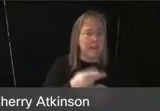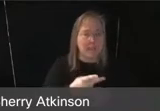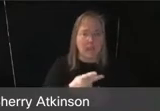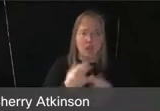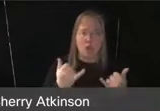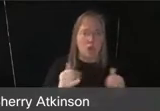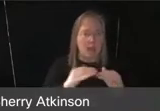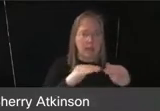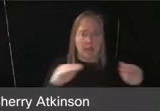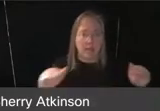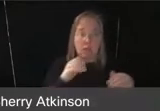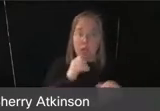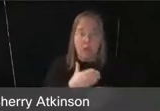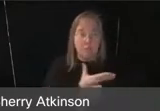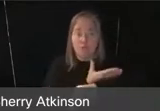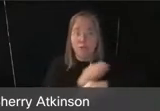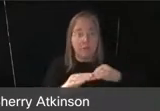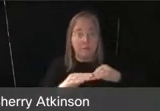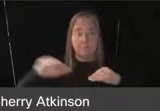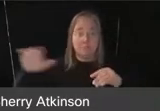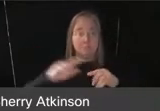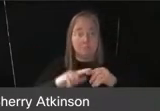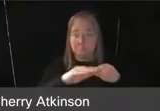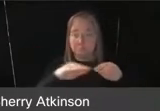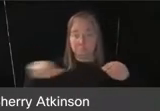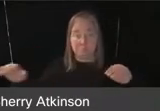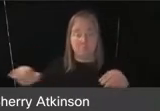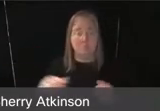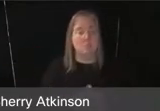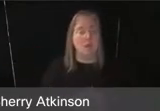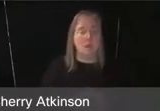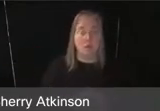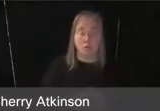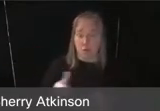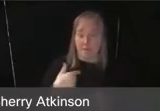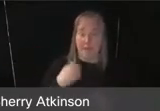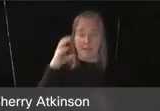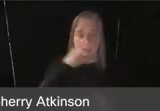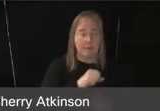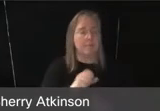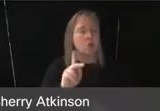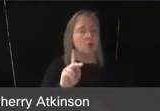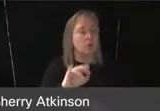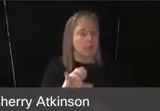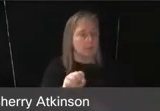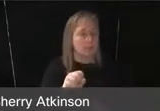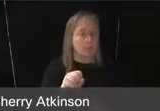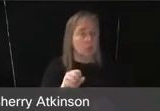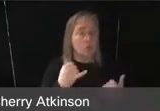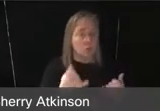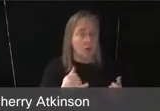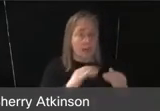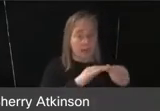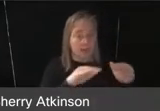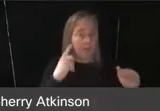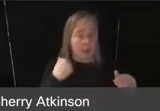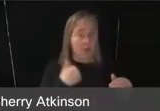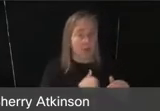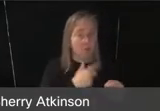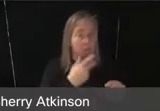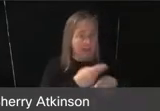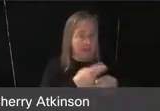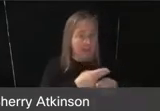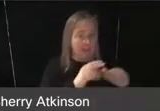have an estimate for that? Well, I think the current level for us to maintain is to